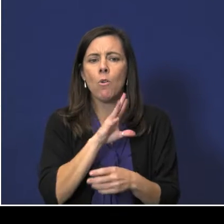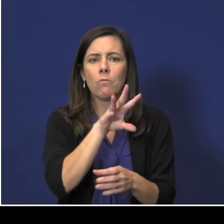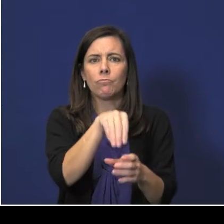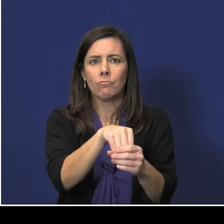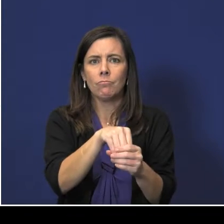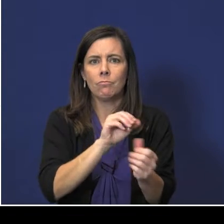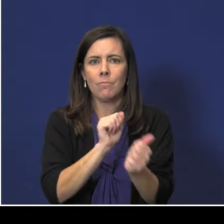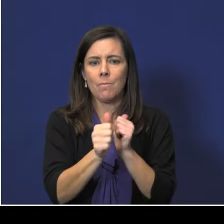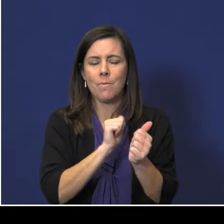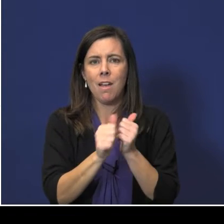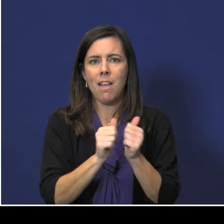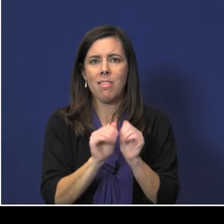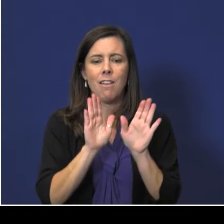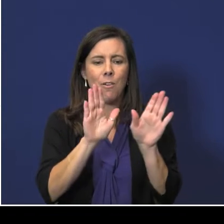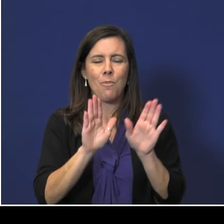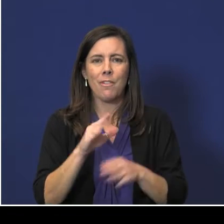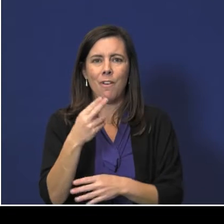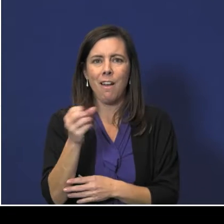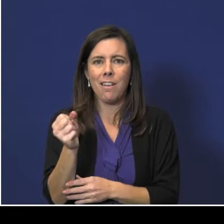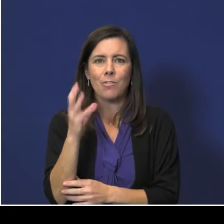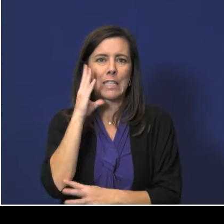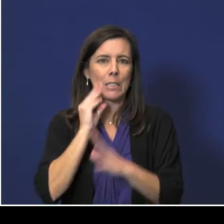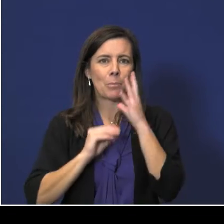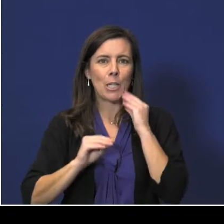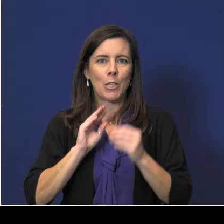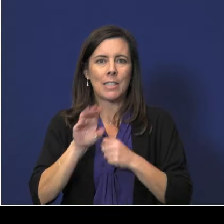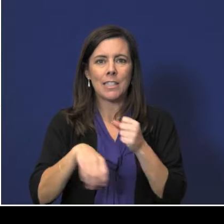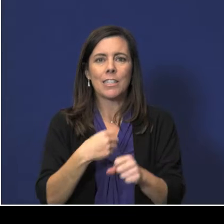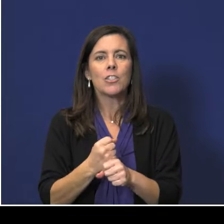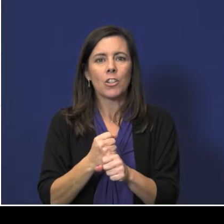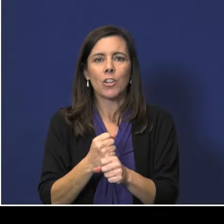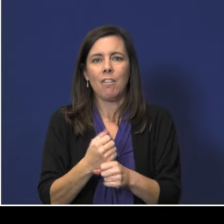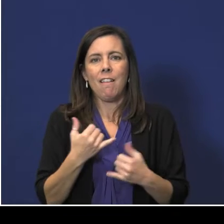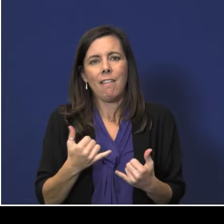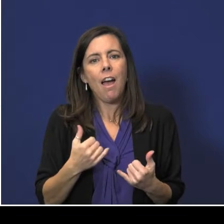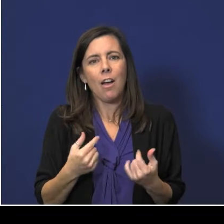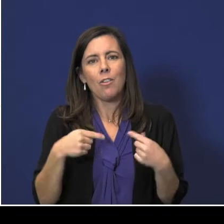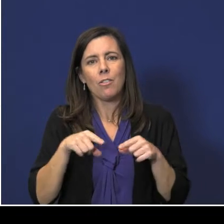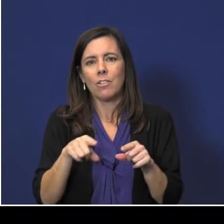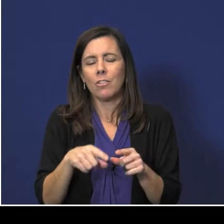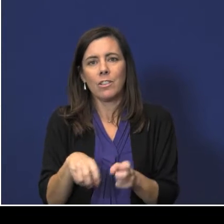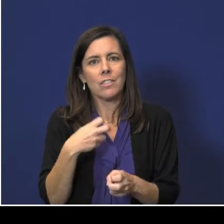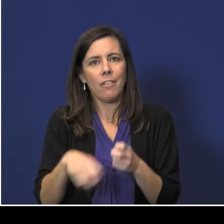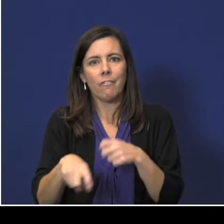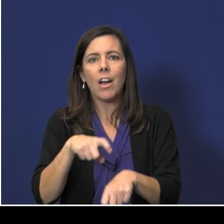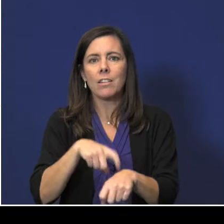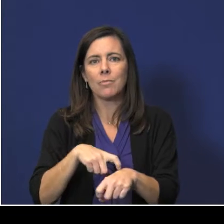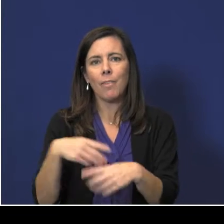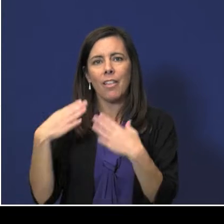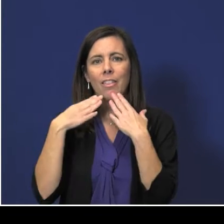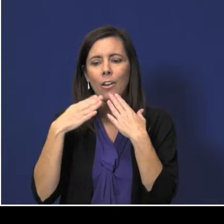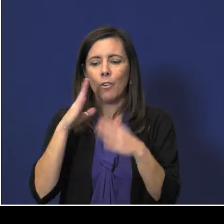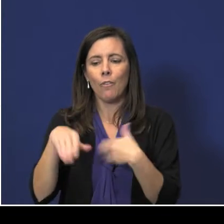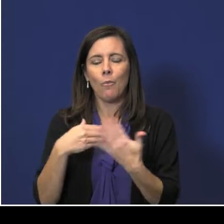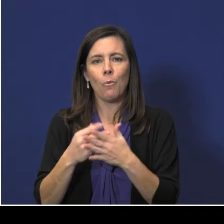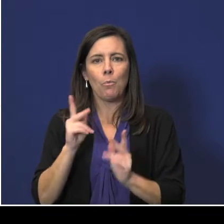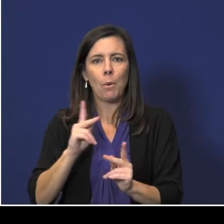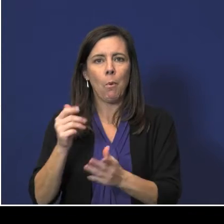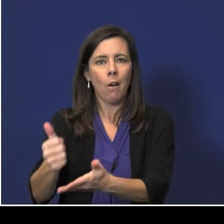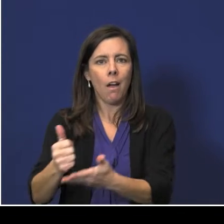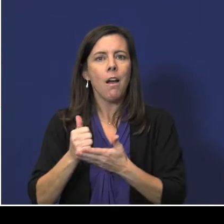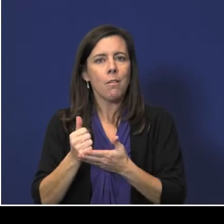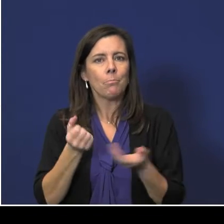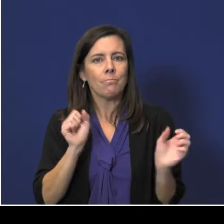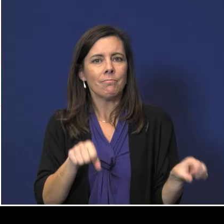have that great high school experience this year in a most difficult time. So appreciative of all the people that made that possible.